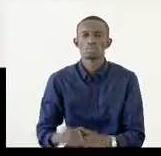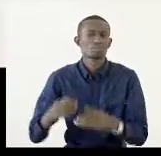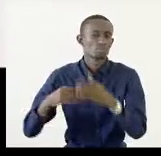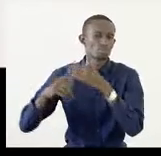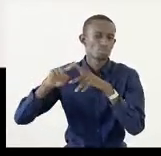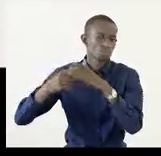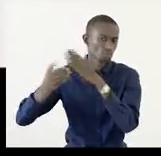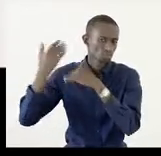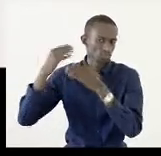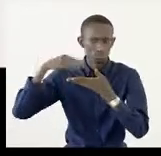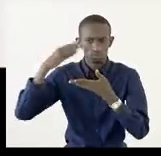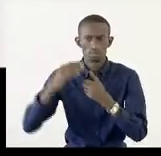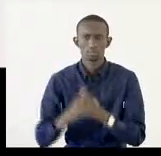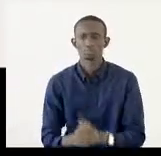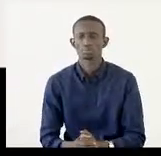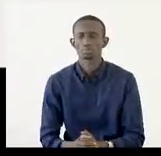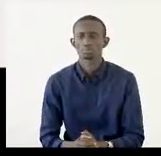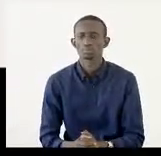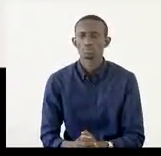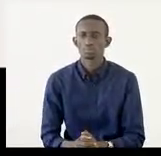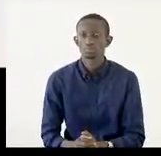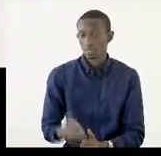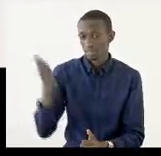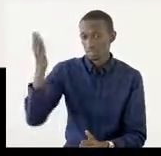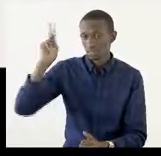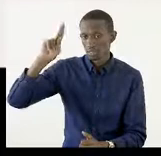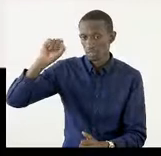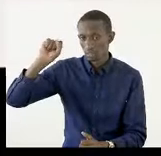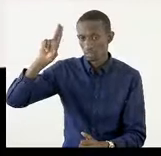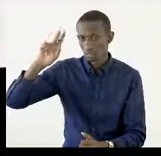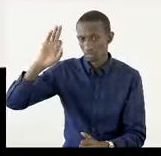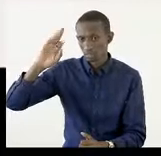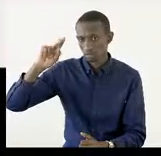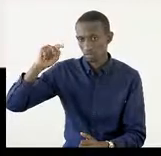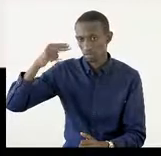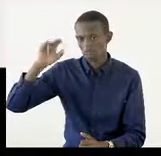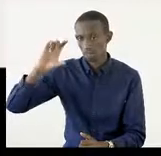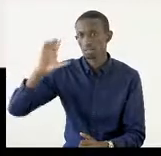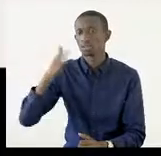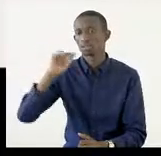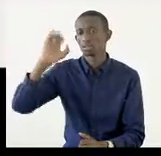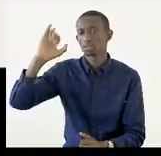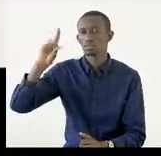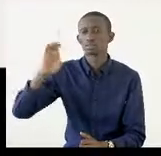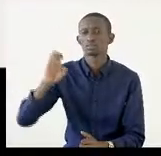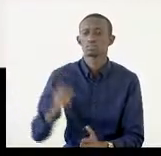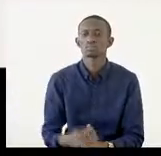the beginning. Sulfonation, that is a sulfonating agent, sulfuric acid, an